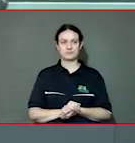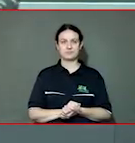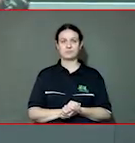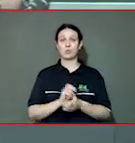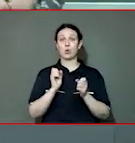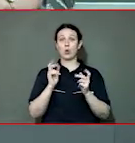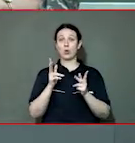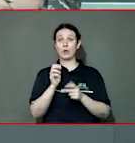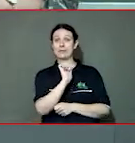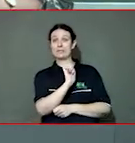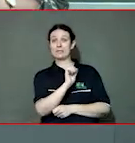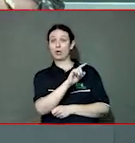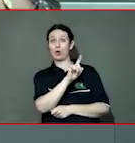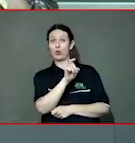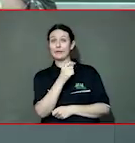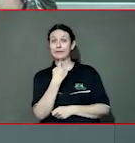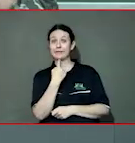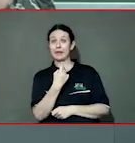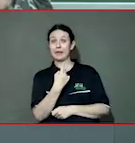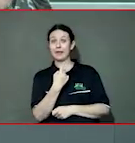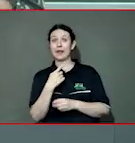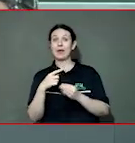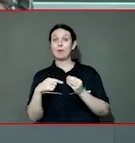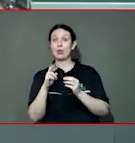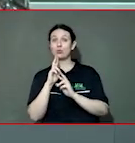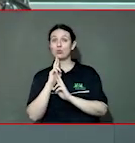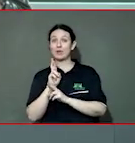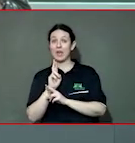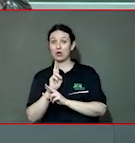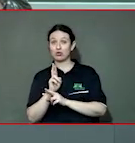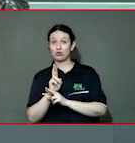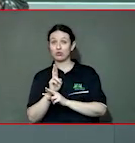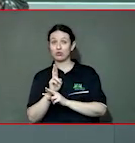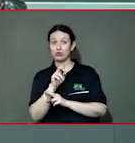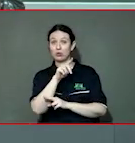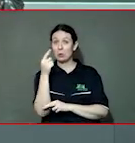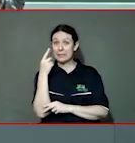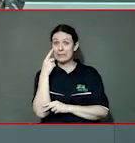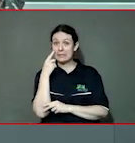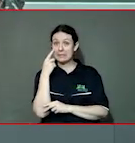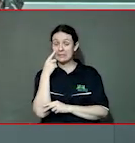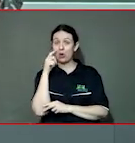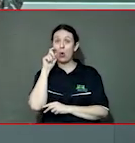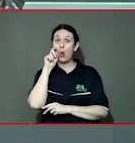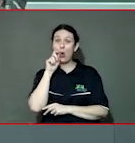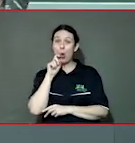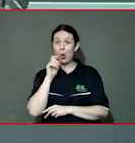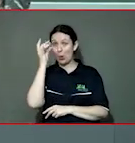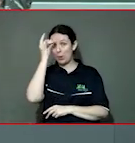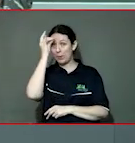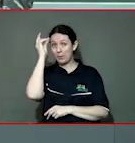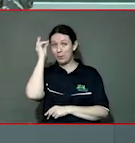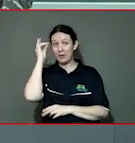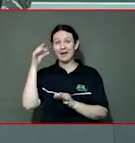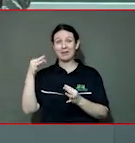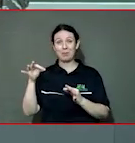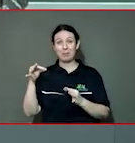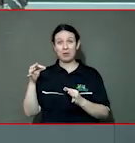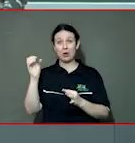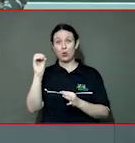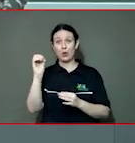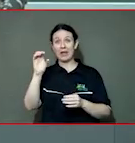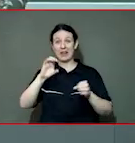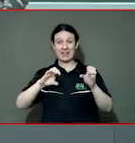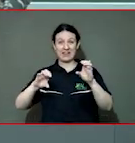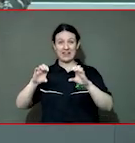Okay, she's asking about the reactions. You will see if you work through old March papers, there's no organic